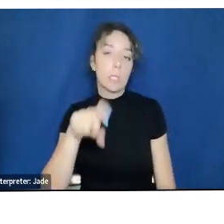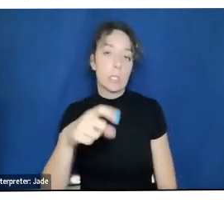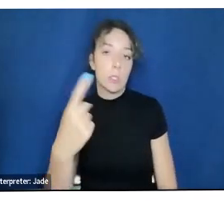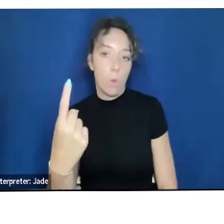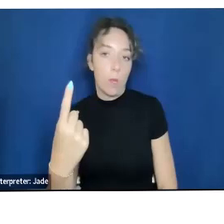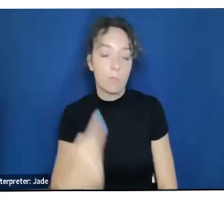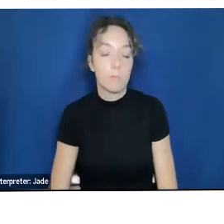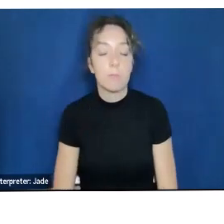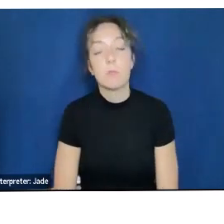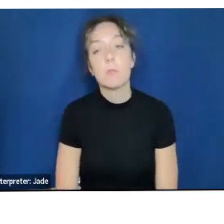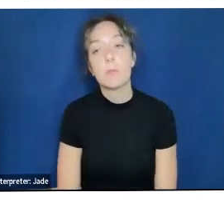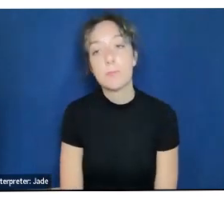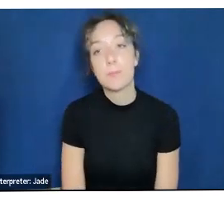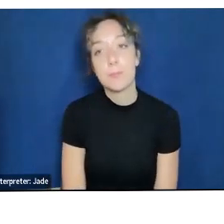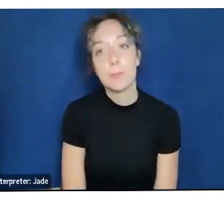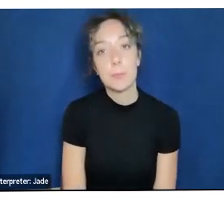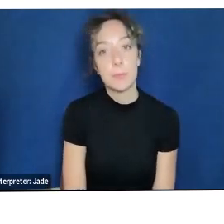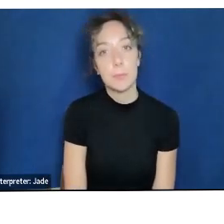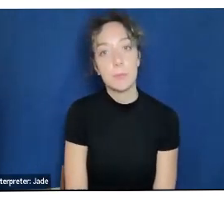them.